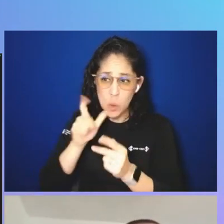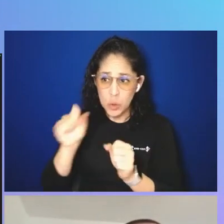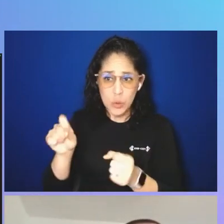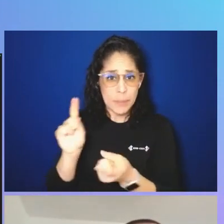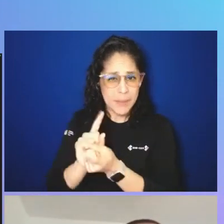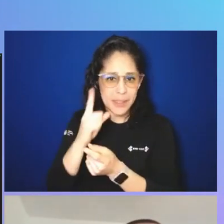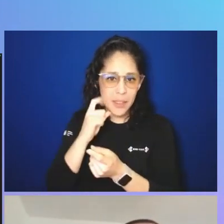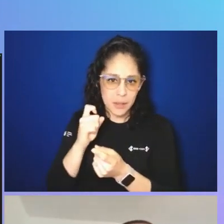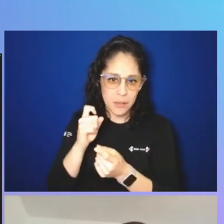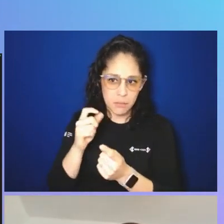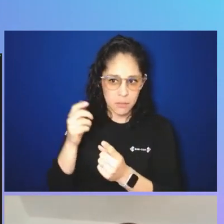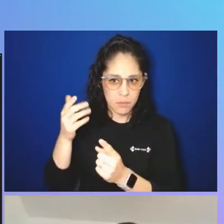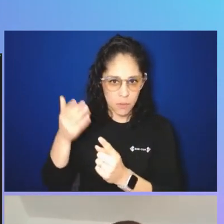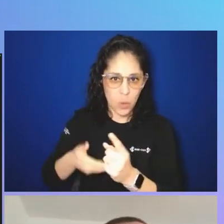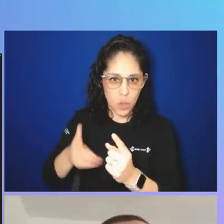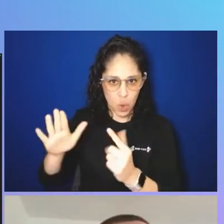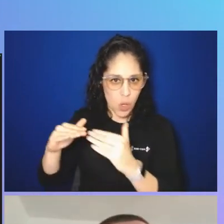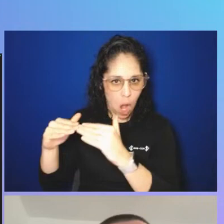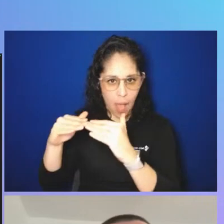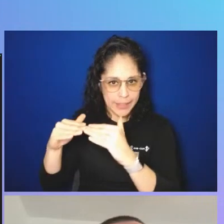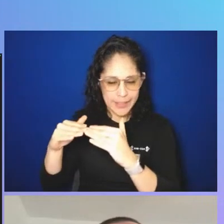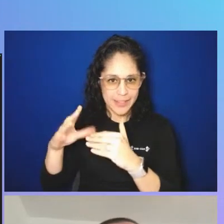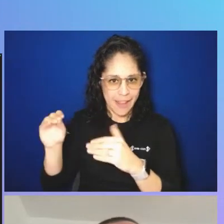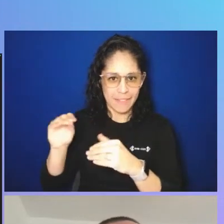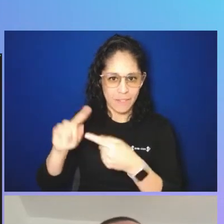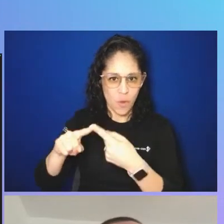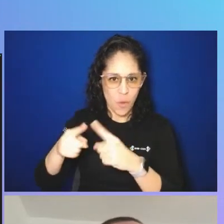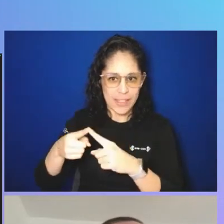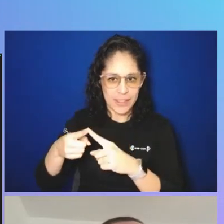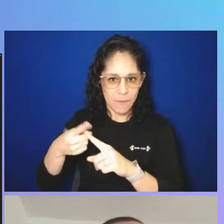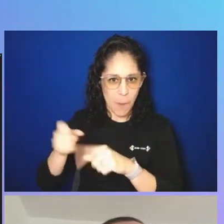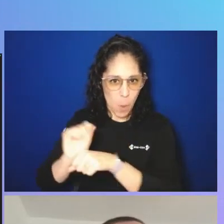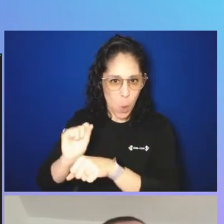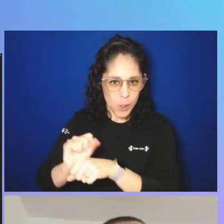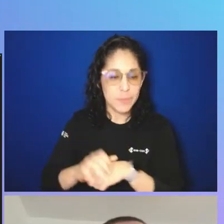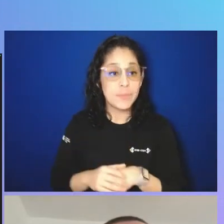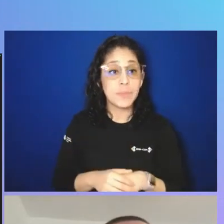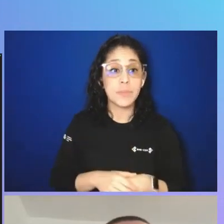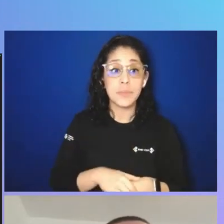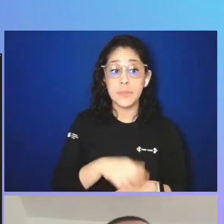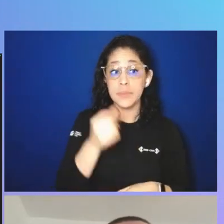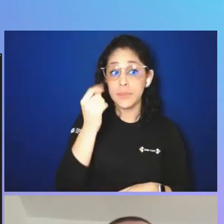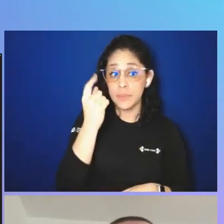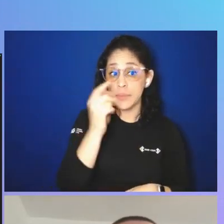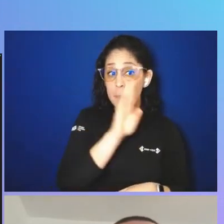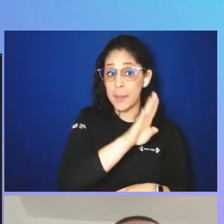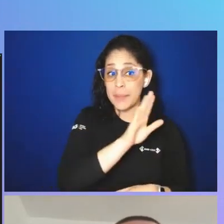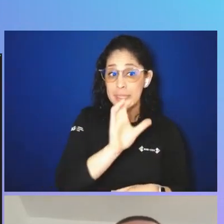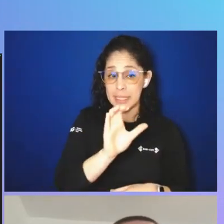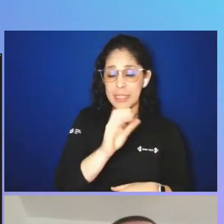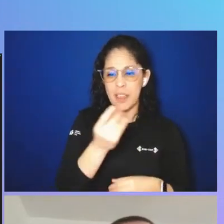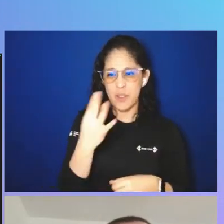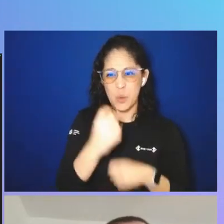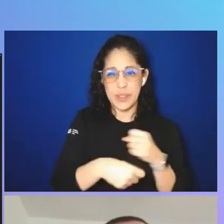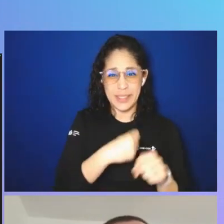friends. At the BBC, this is a few years back, we